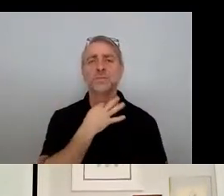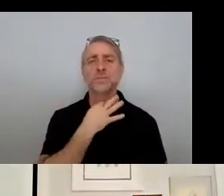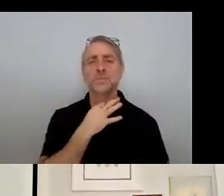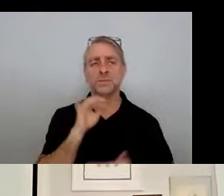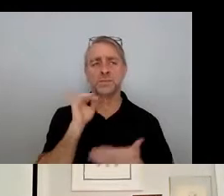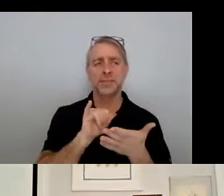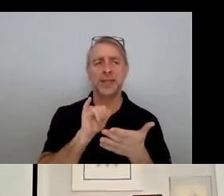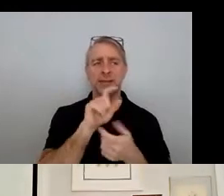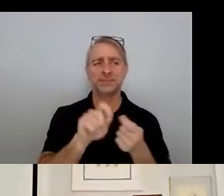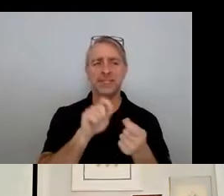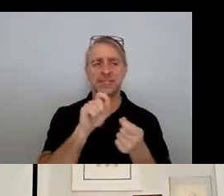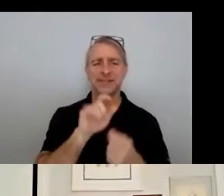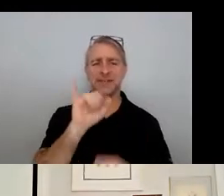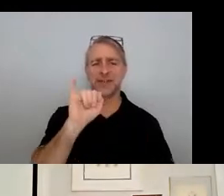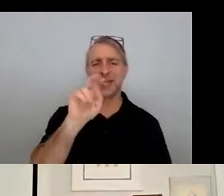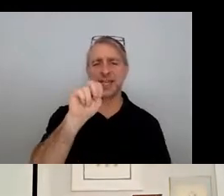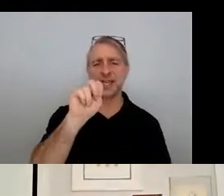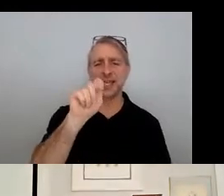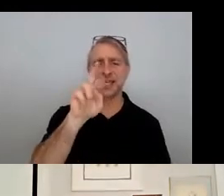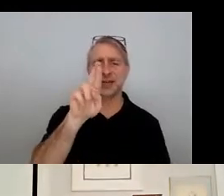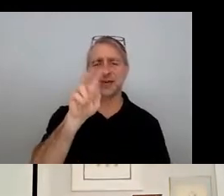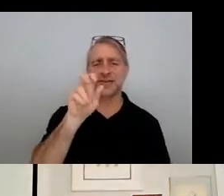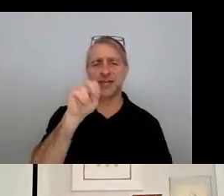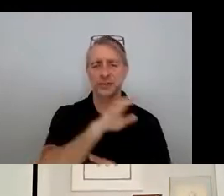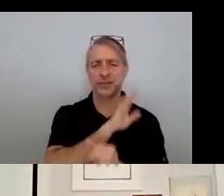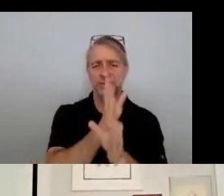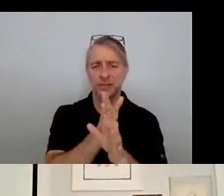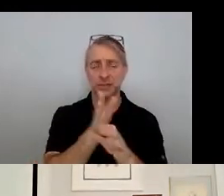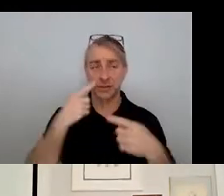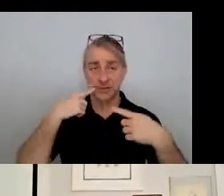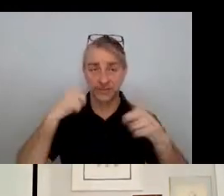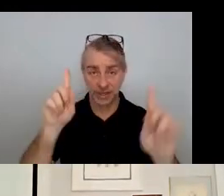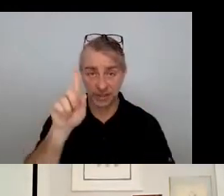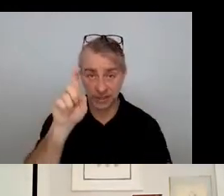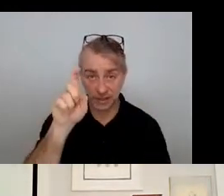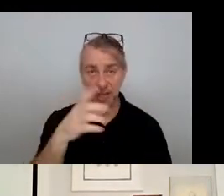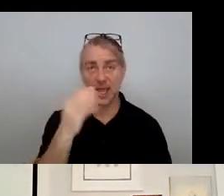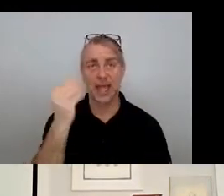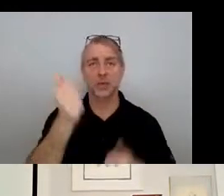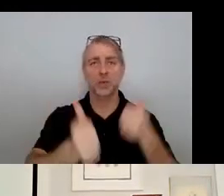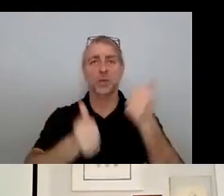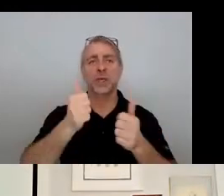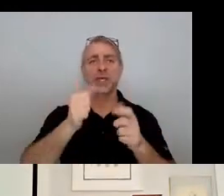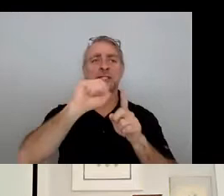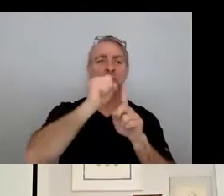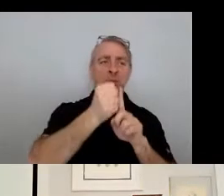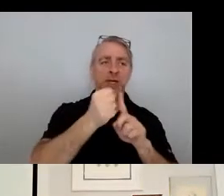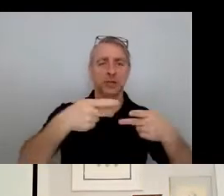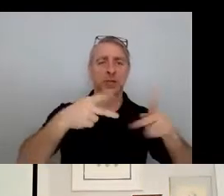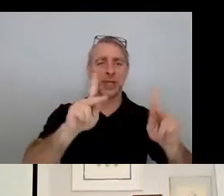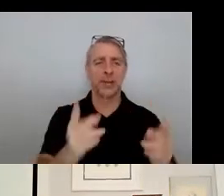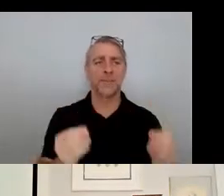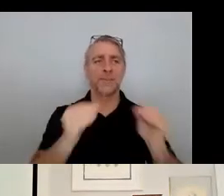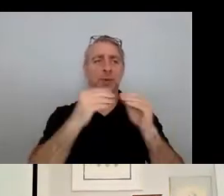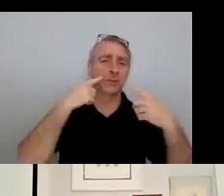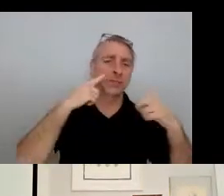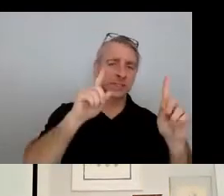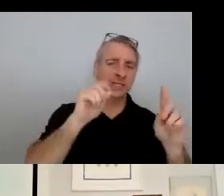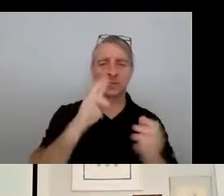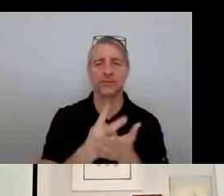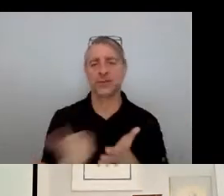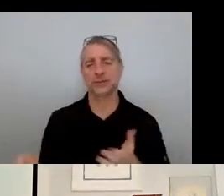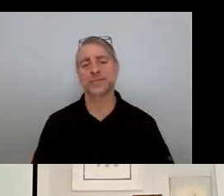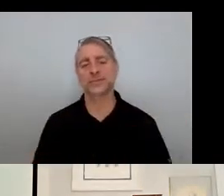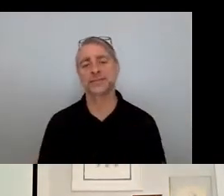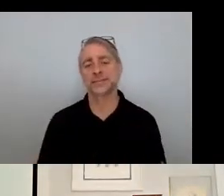is effective and under what conditions that intervention is effective. Another set of questions that are also important in STEM education